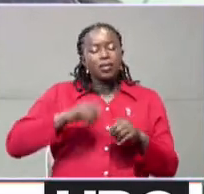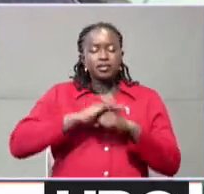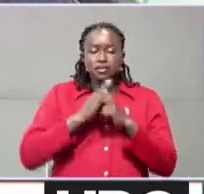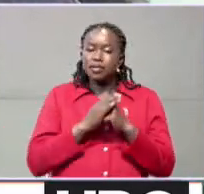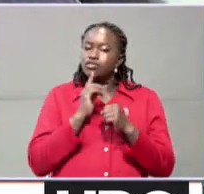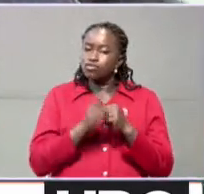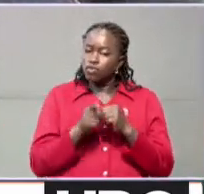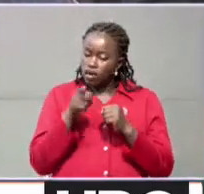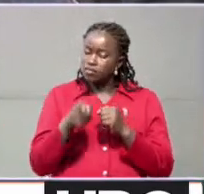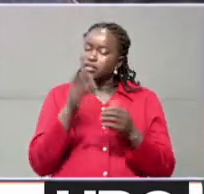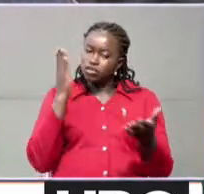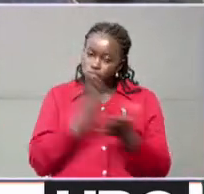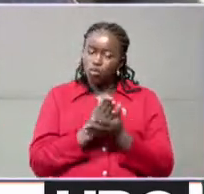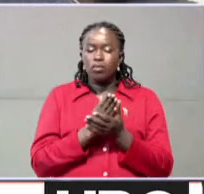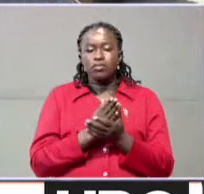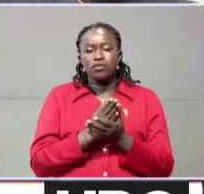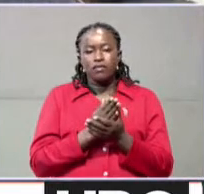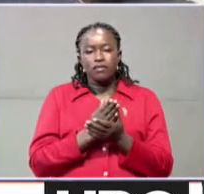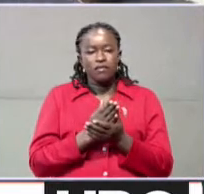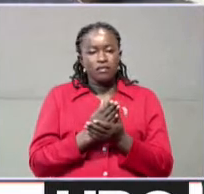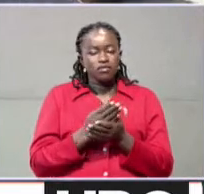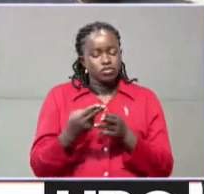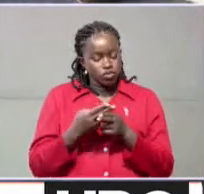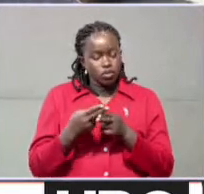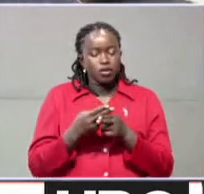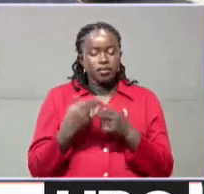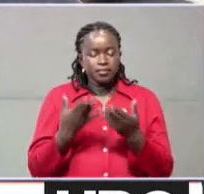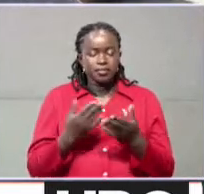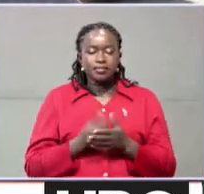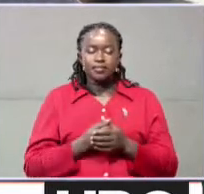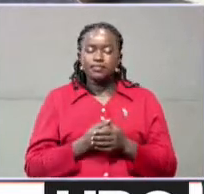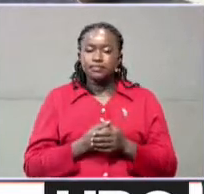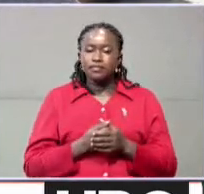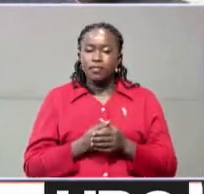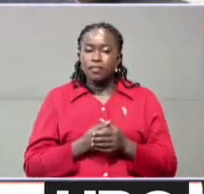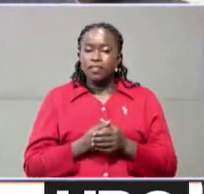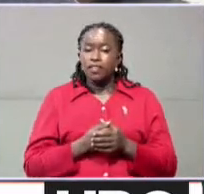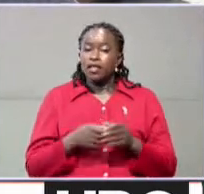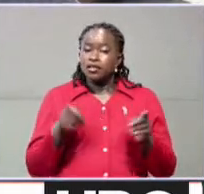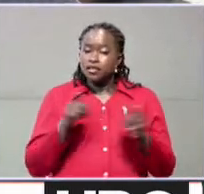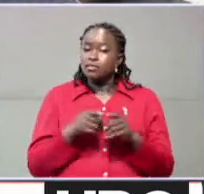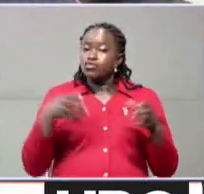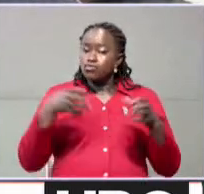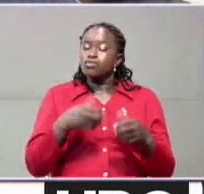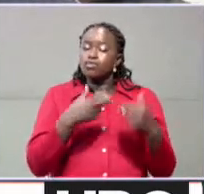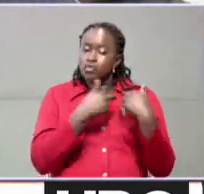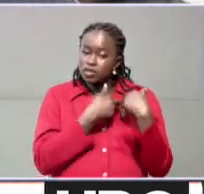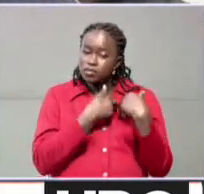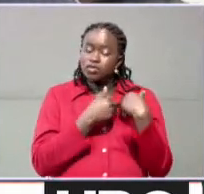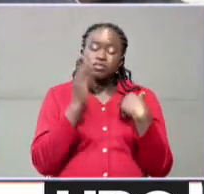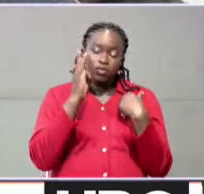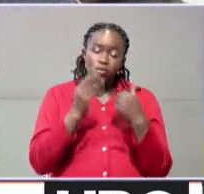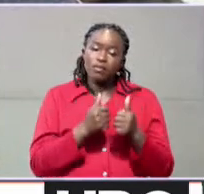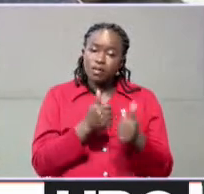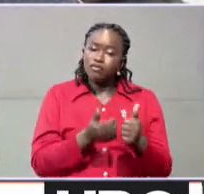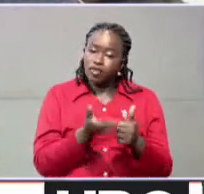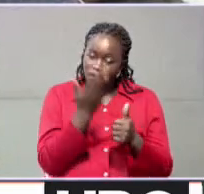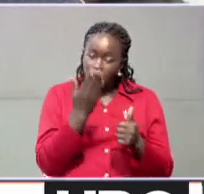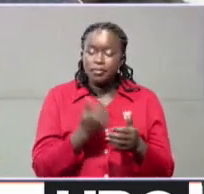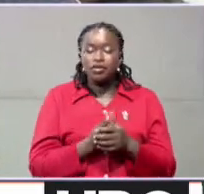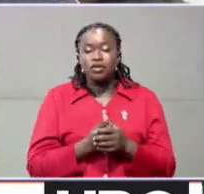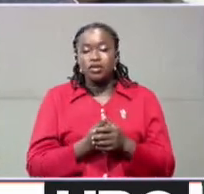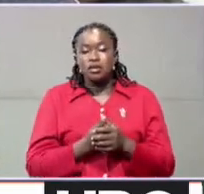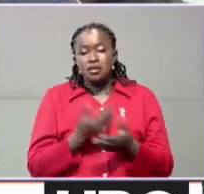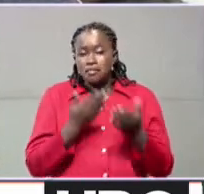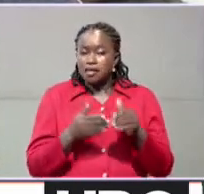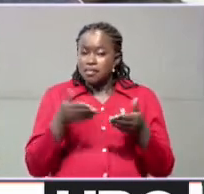stops forth with and the culprits will be followed whether they are